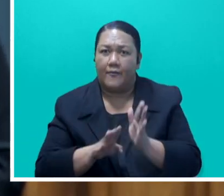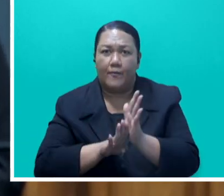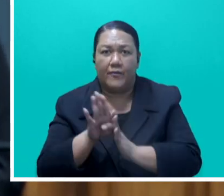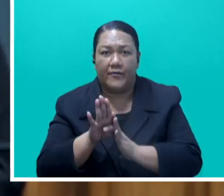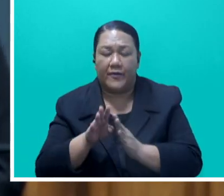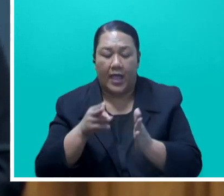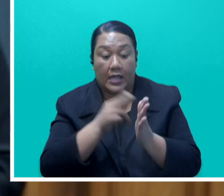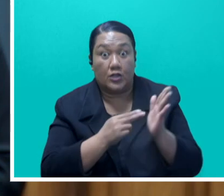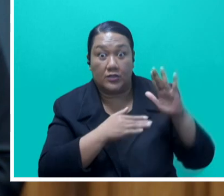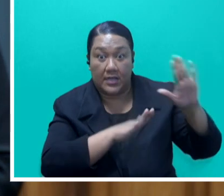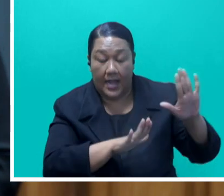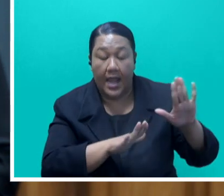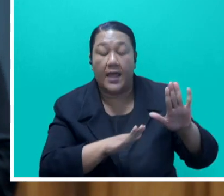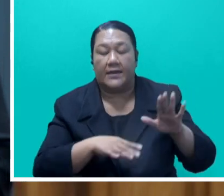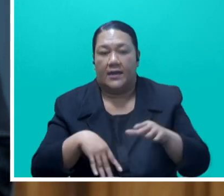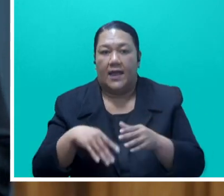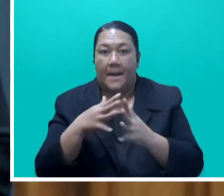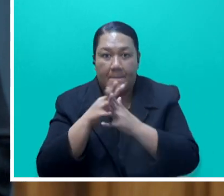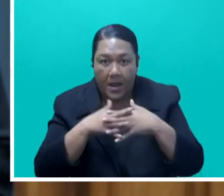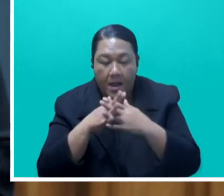the Americans, and the Pacific Islanders as well.